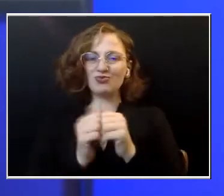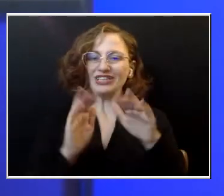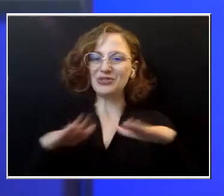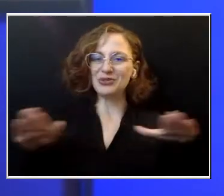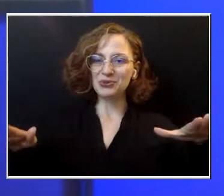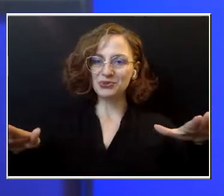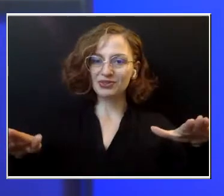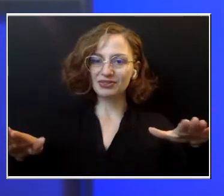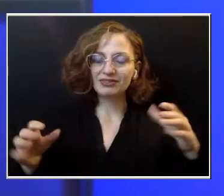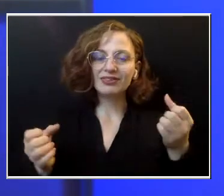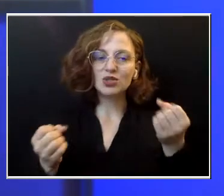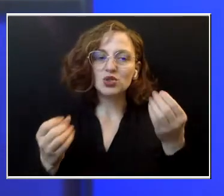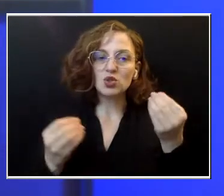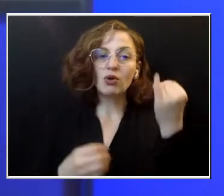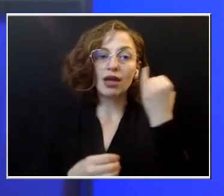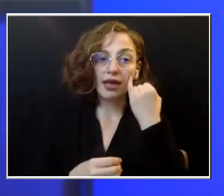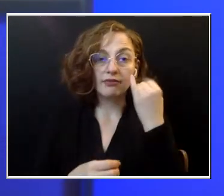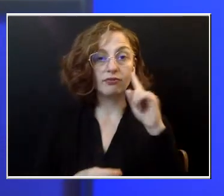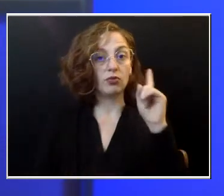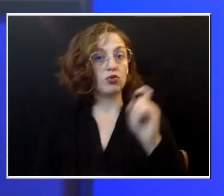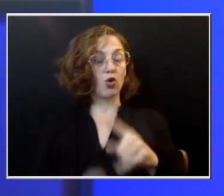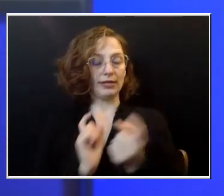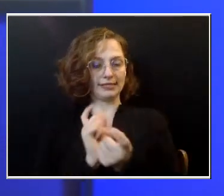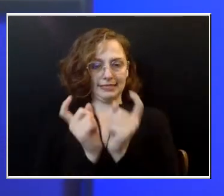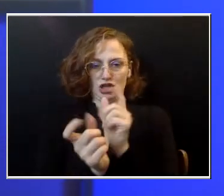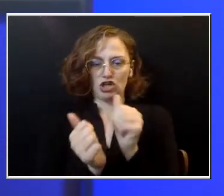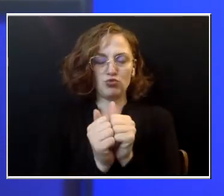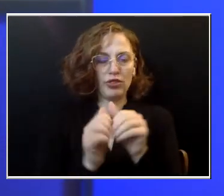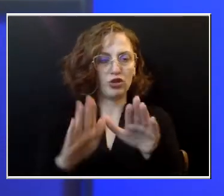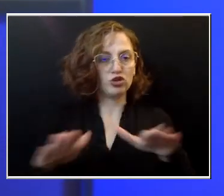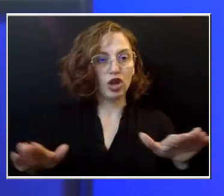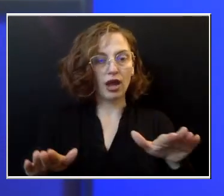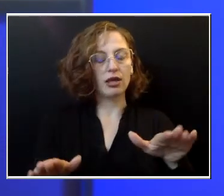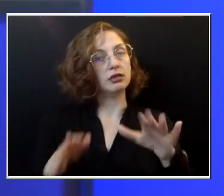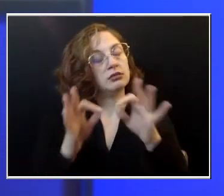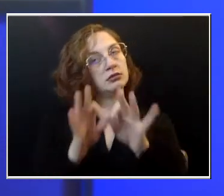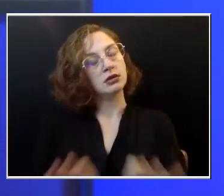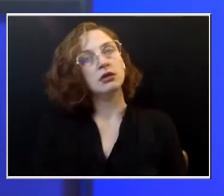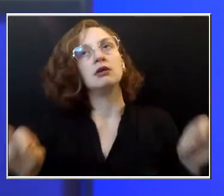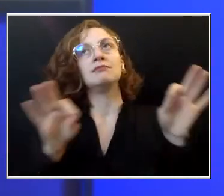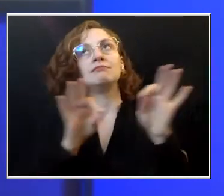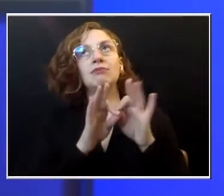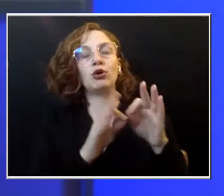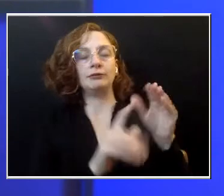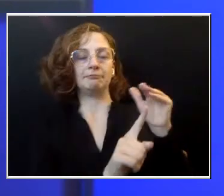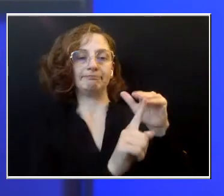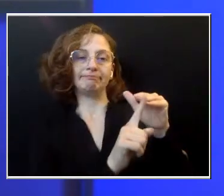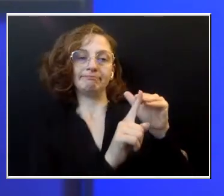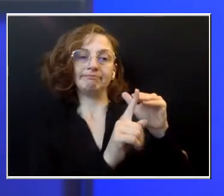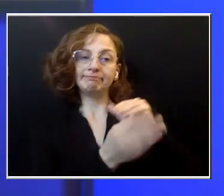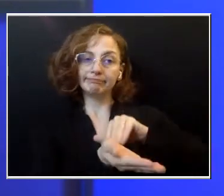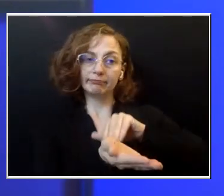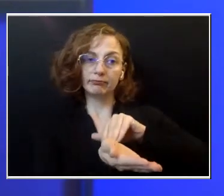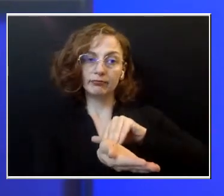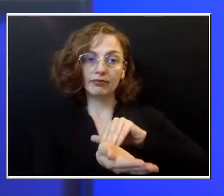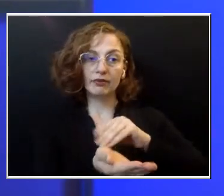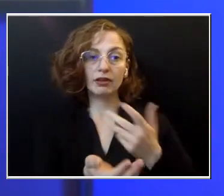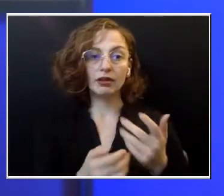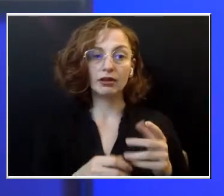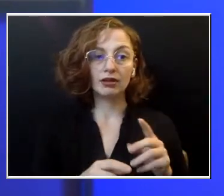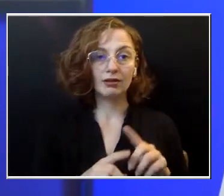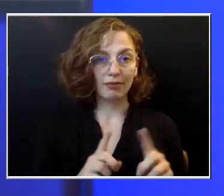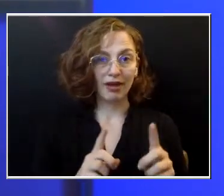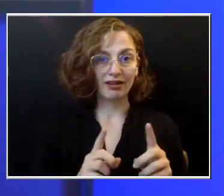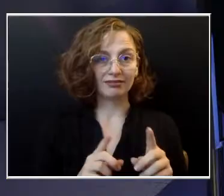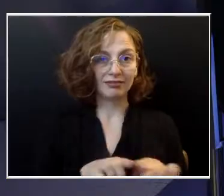provider and following your gut is really important. But you know, the segment just highlighting strokes in kids is really important because they